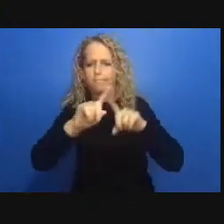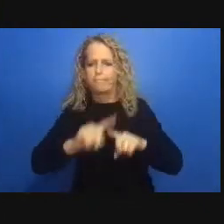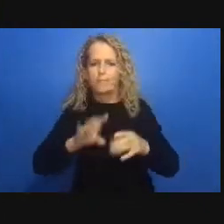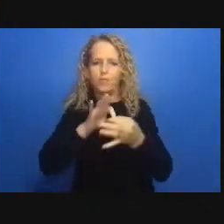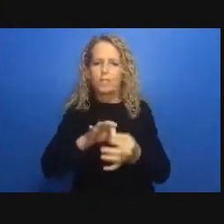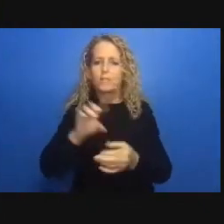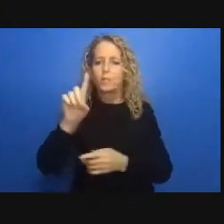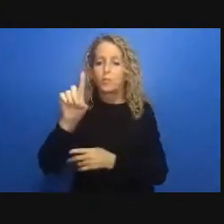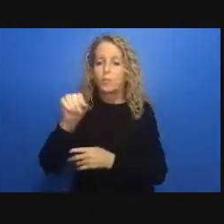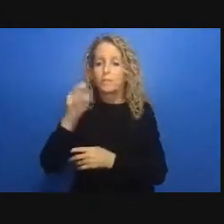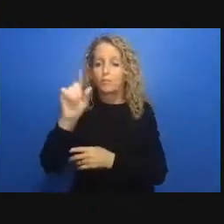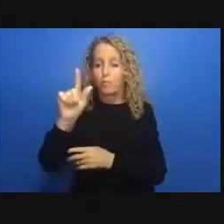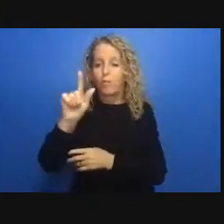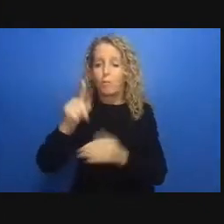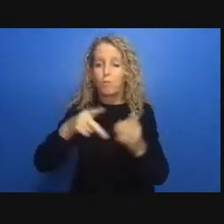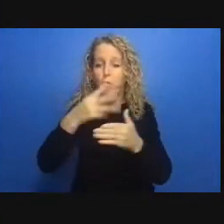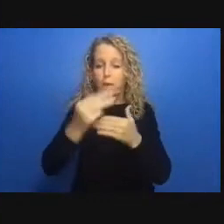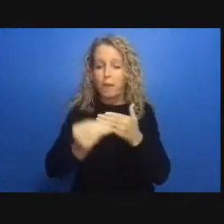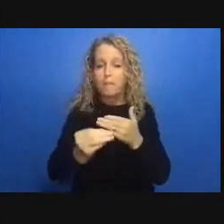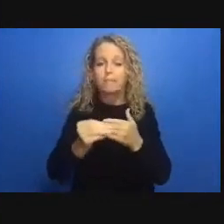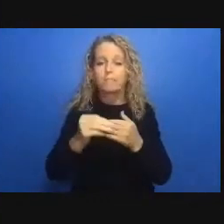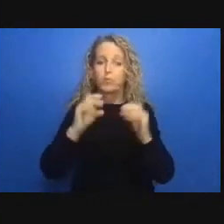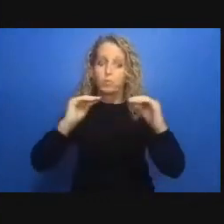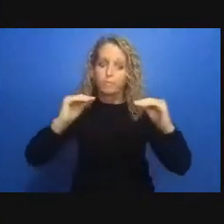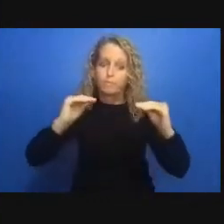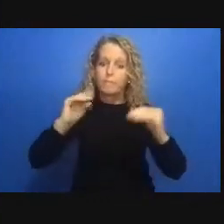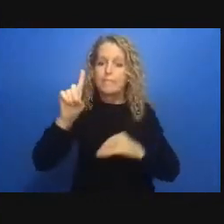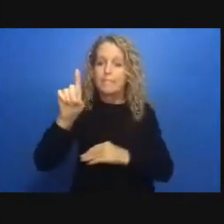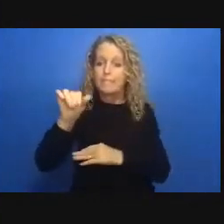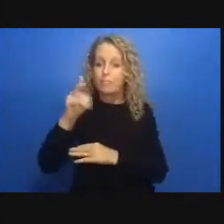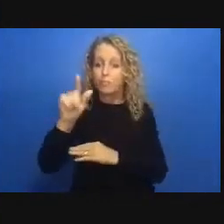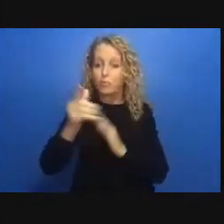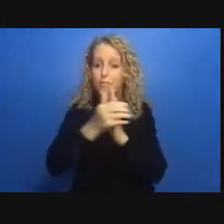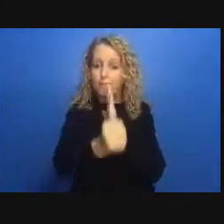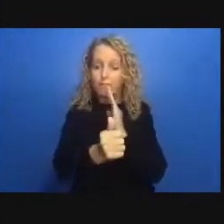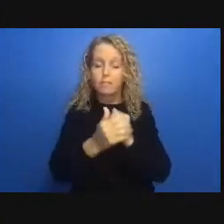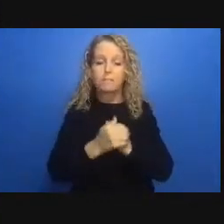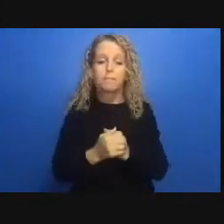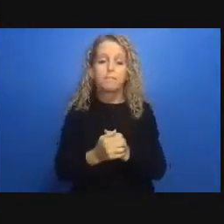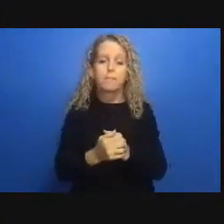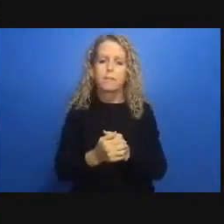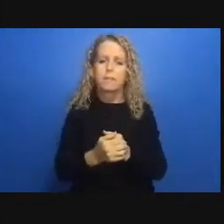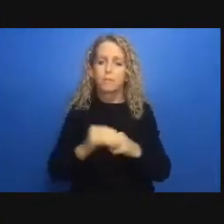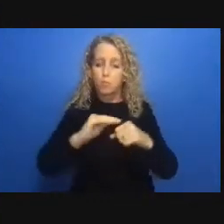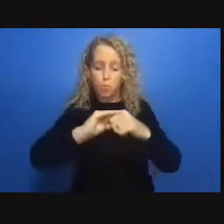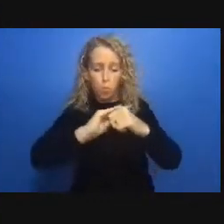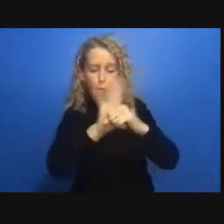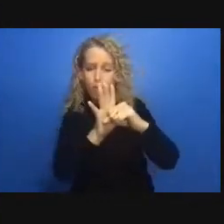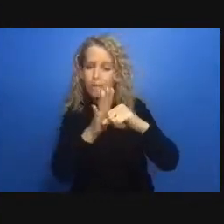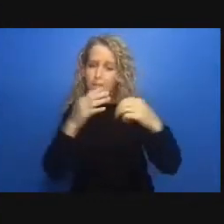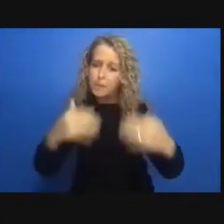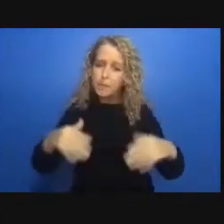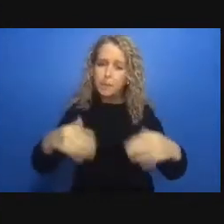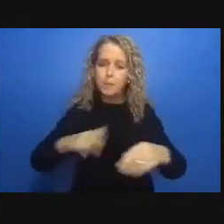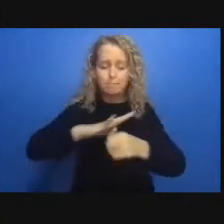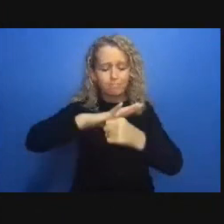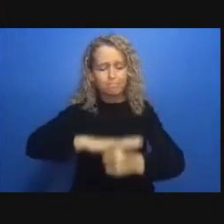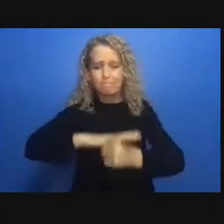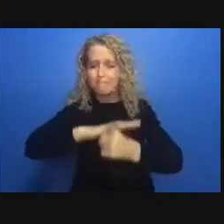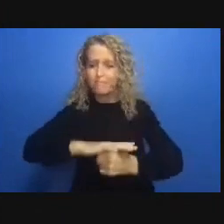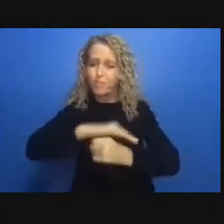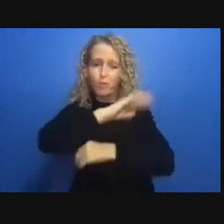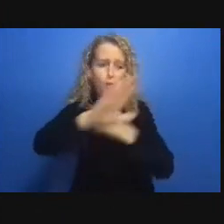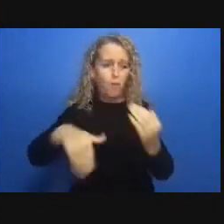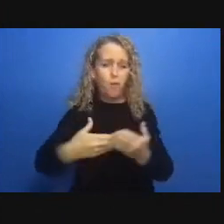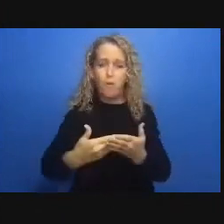teach these digital skills. And even though like COVID-19 has been unbelievably stressful across all the sectors and across,